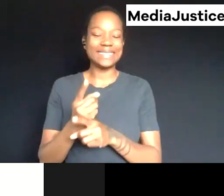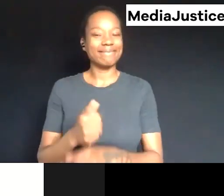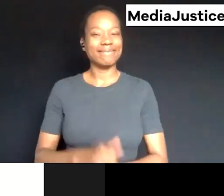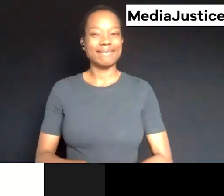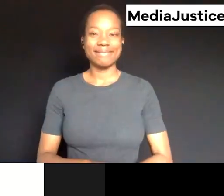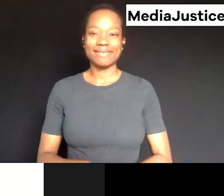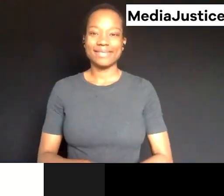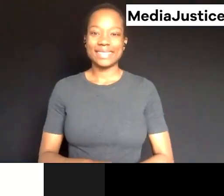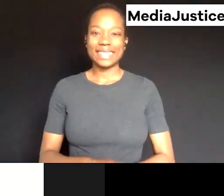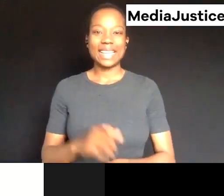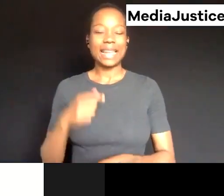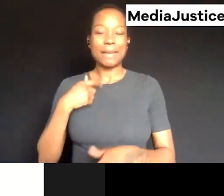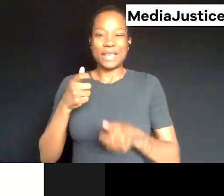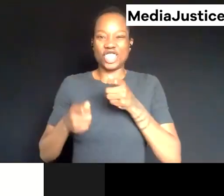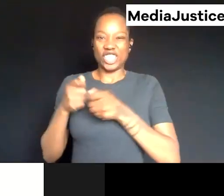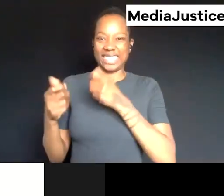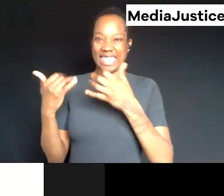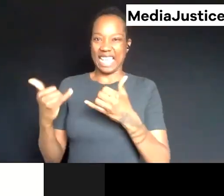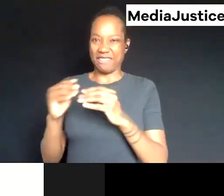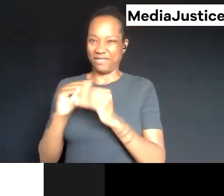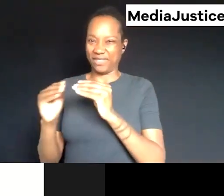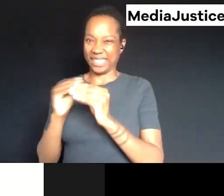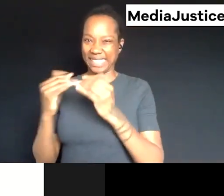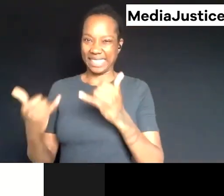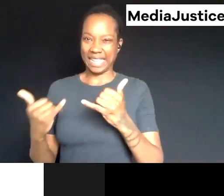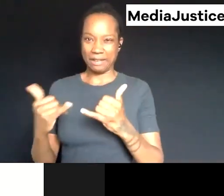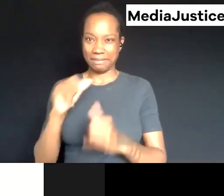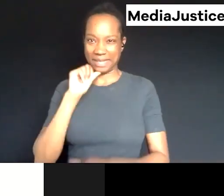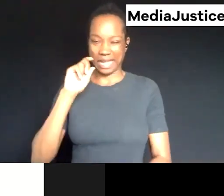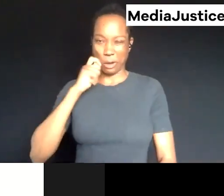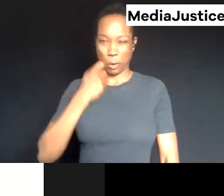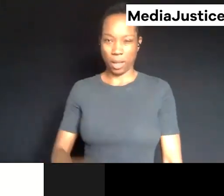make this adjustment here because that's not cool.